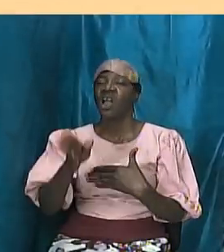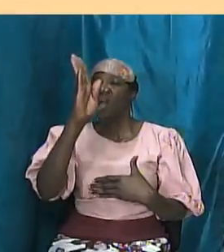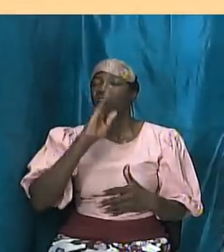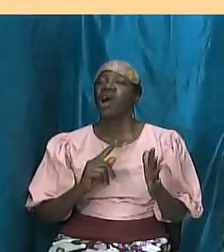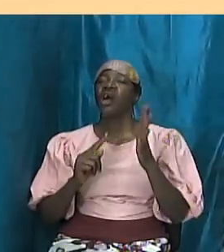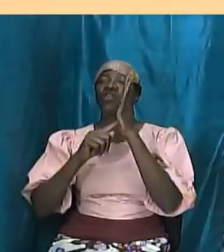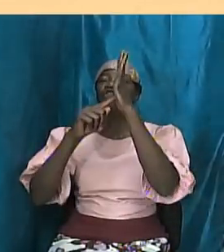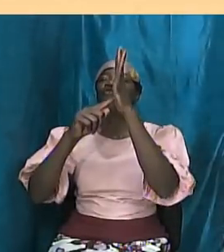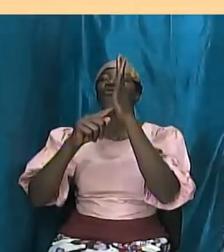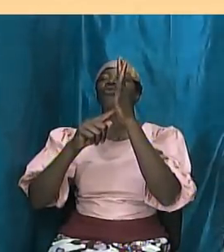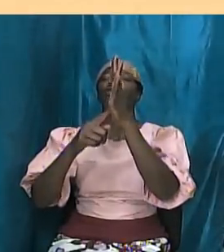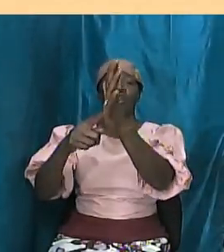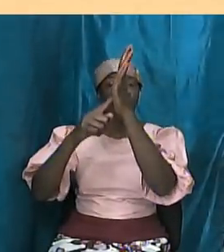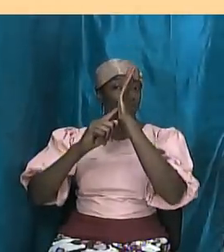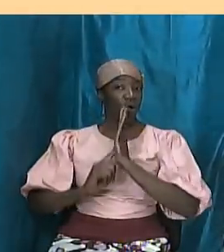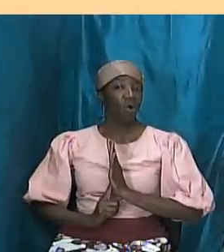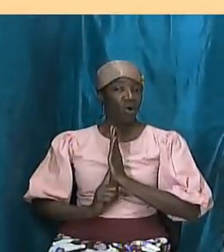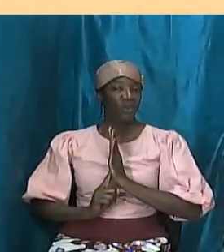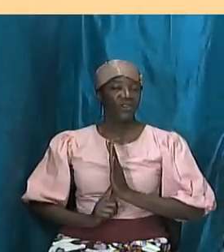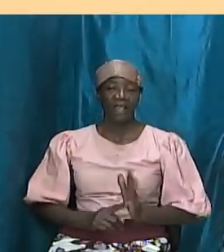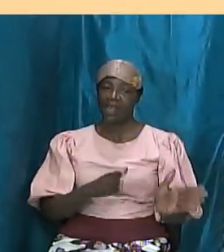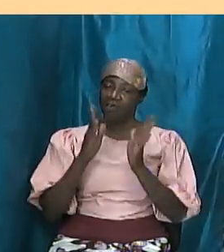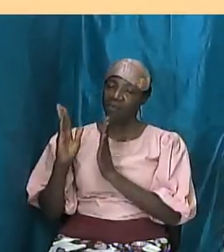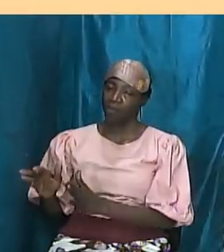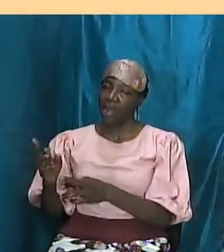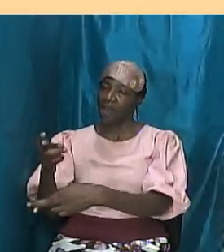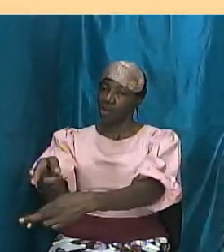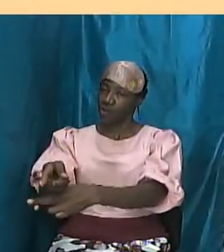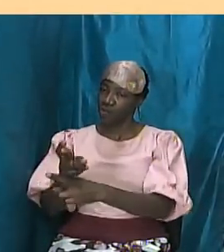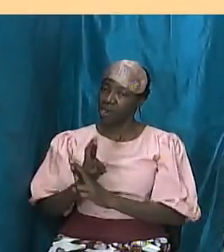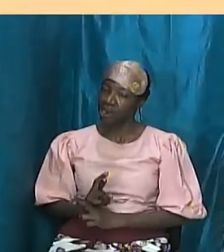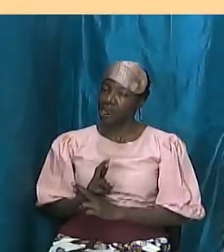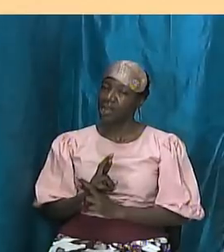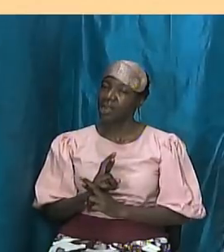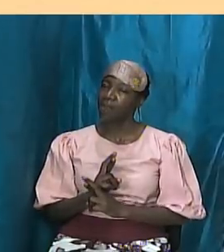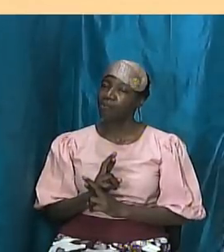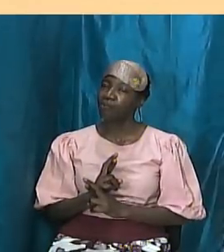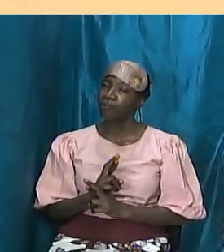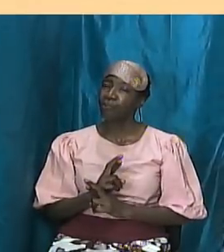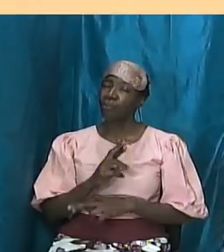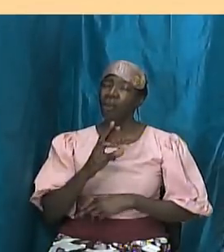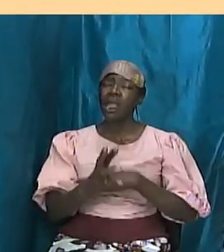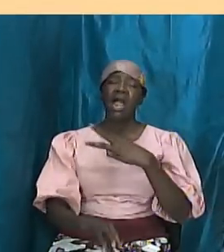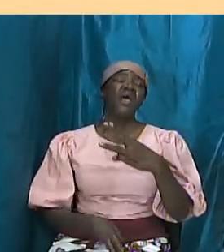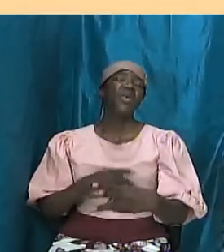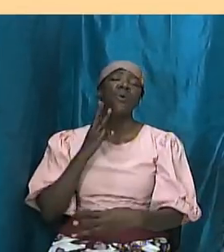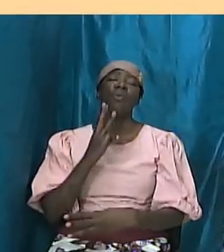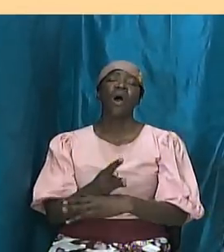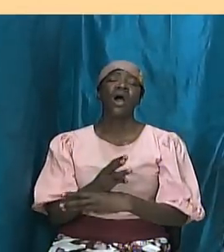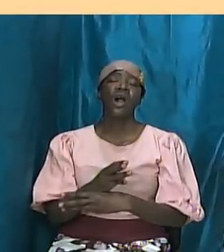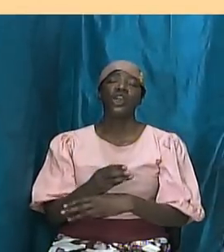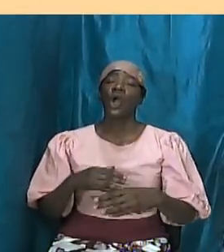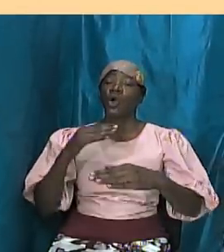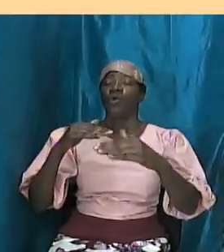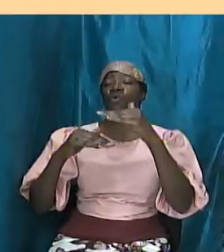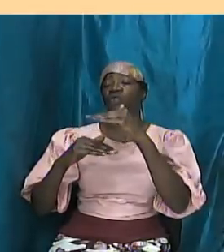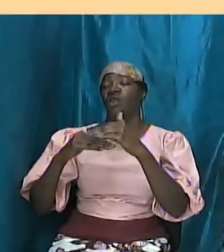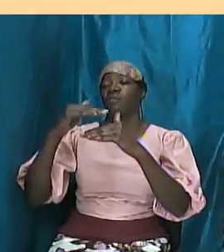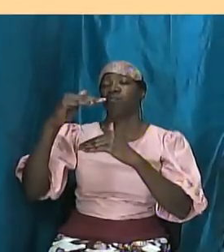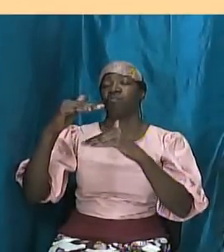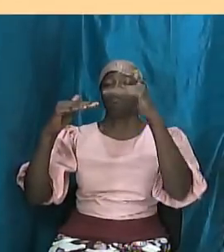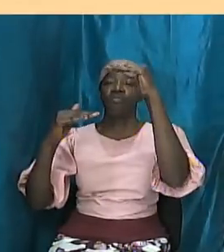showing to us his plan to redeem the world, it went through an entire process through all the